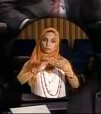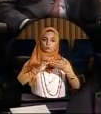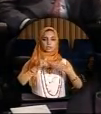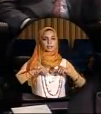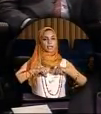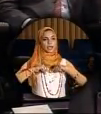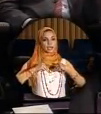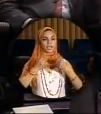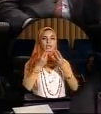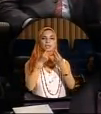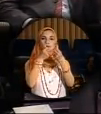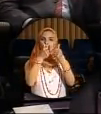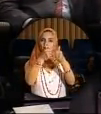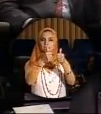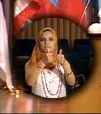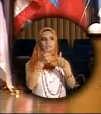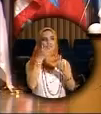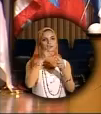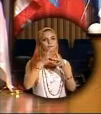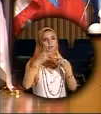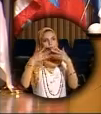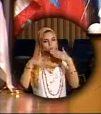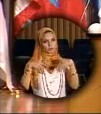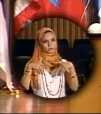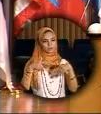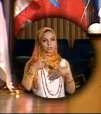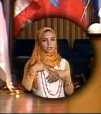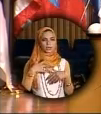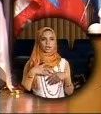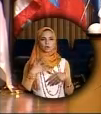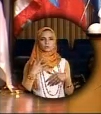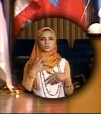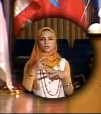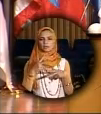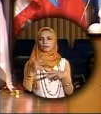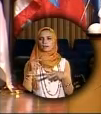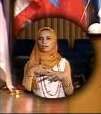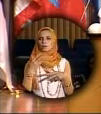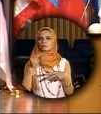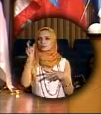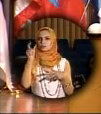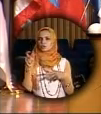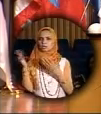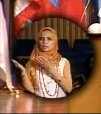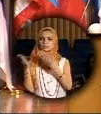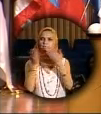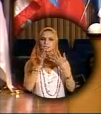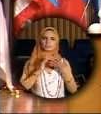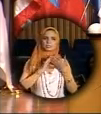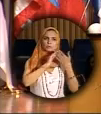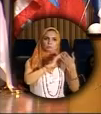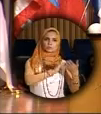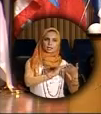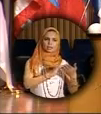to help me show you this great demonstration. First of all, we have Claudio from QualiLife, who was a great partner of